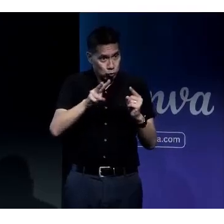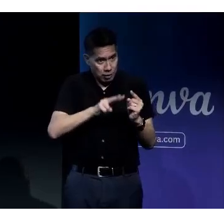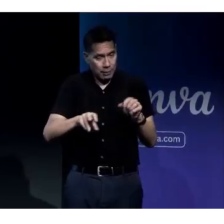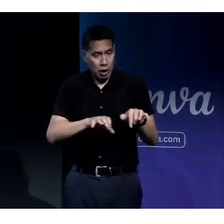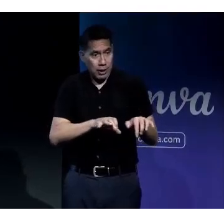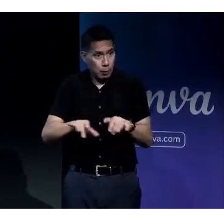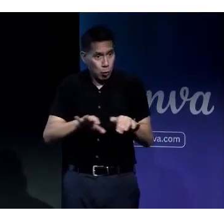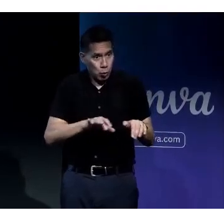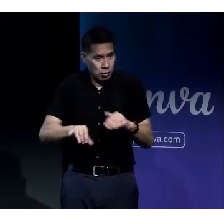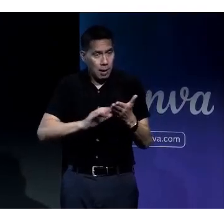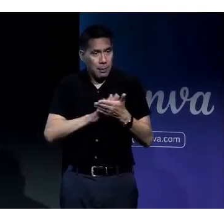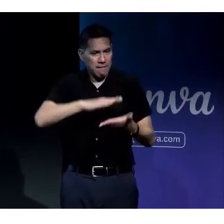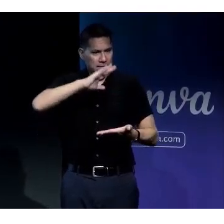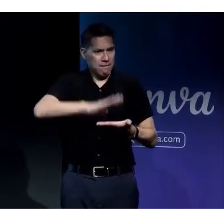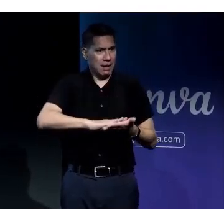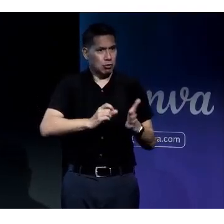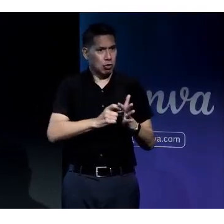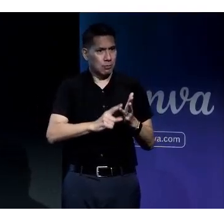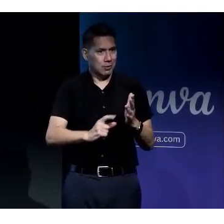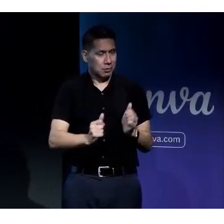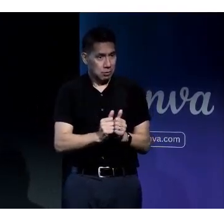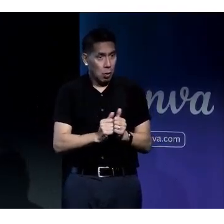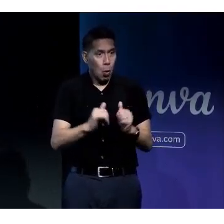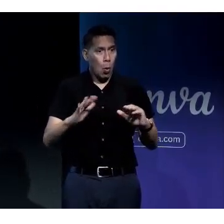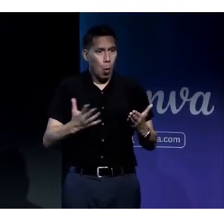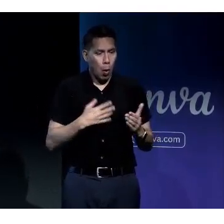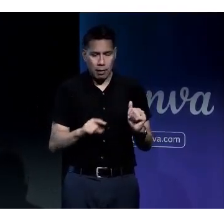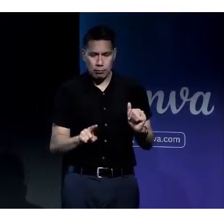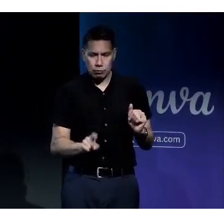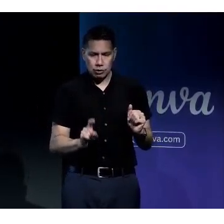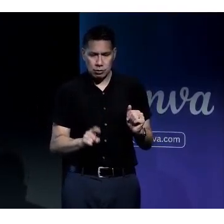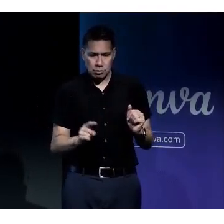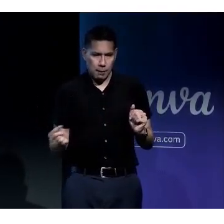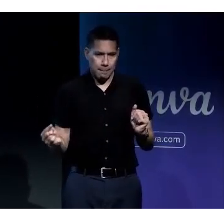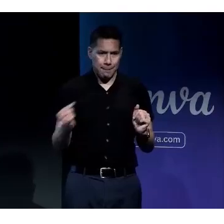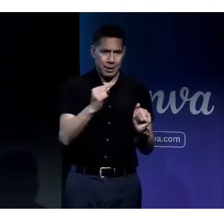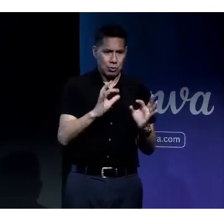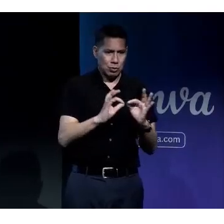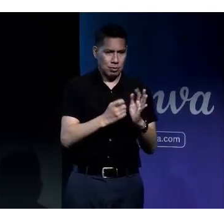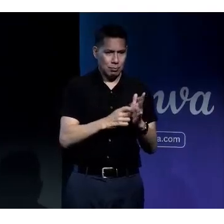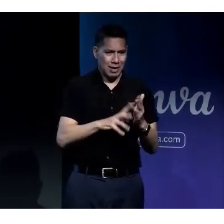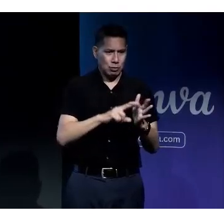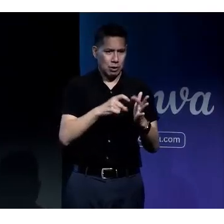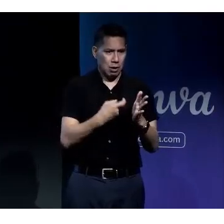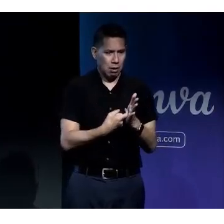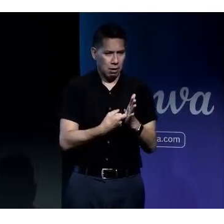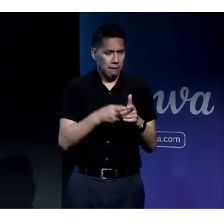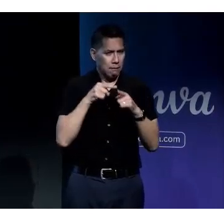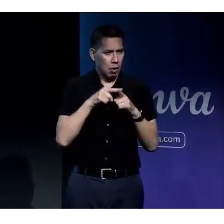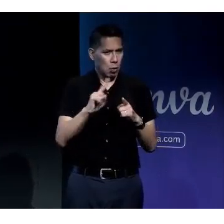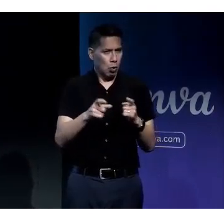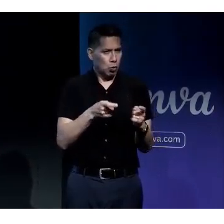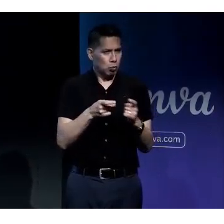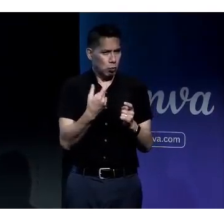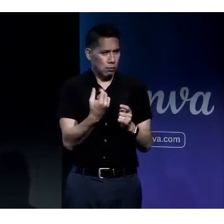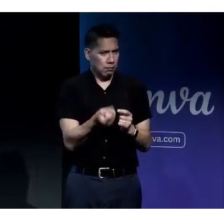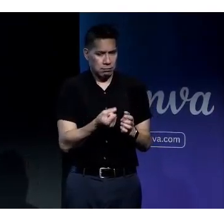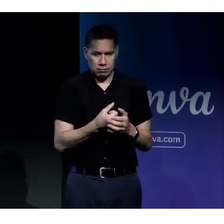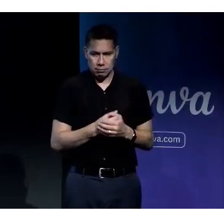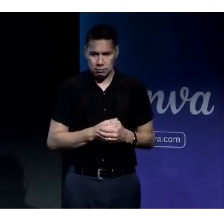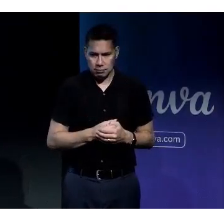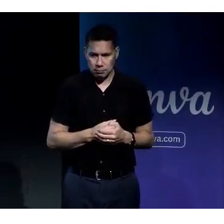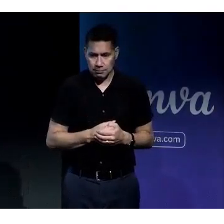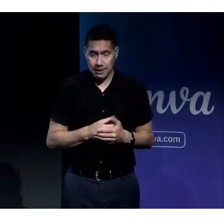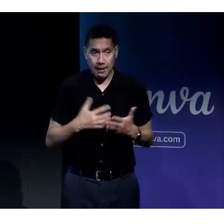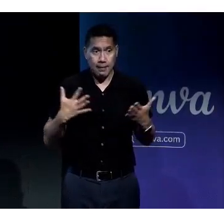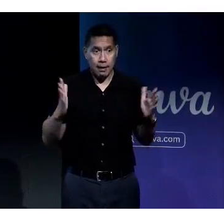flattened version of the document, or their key presses are routed directly back to the browser, depending on what type of control we're on.